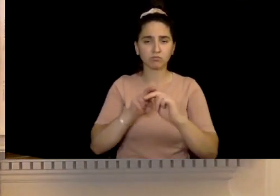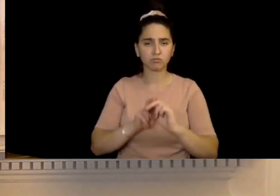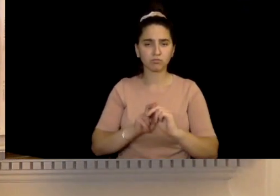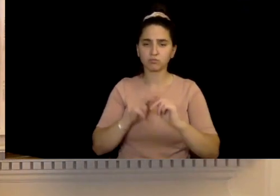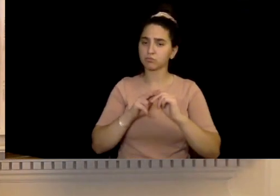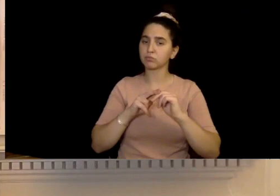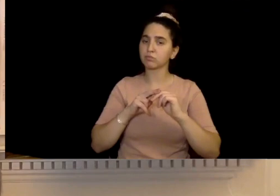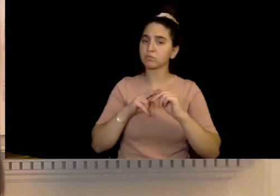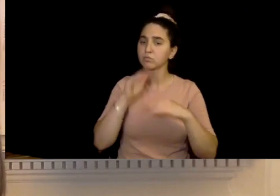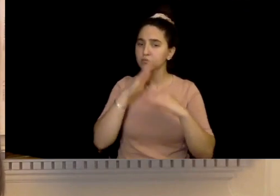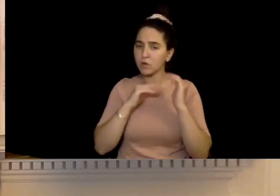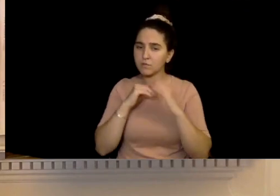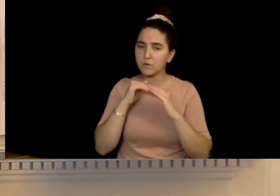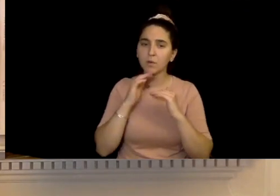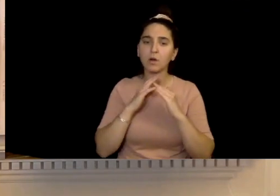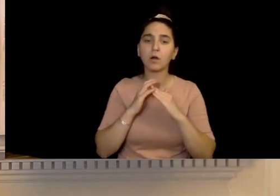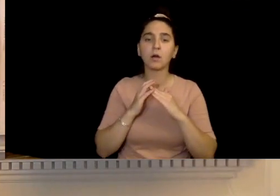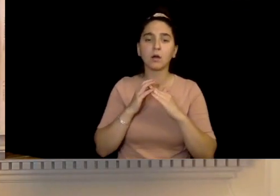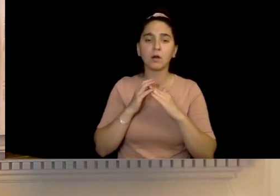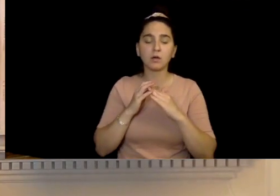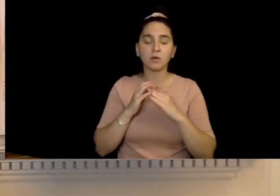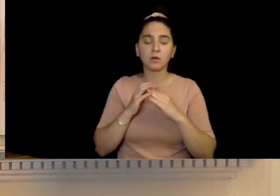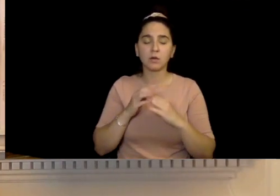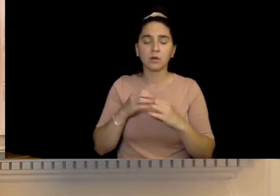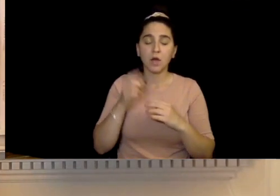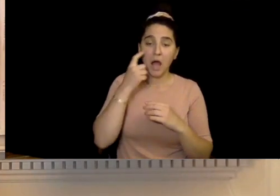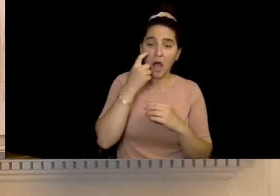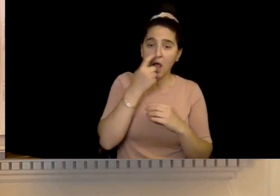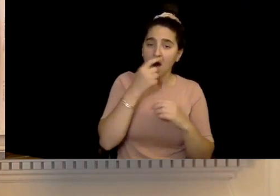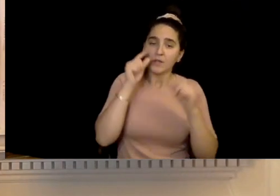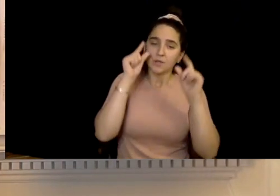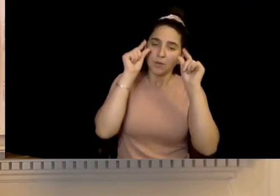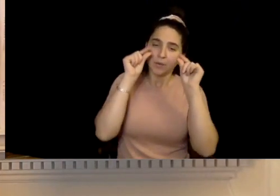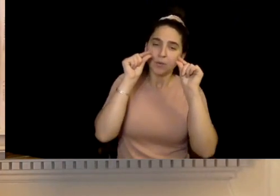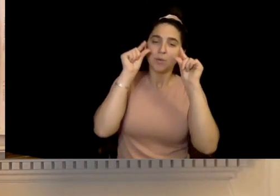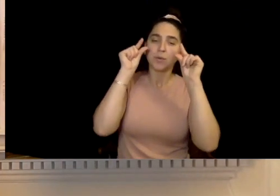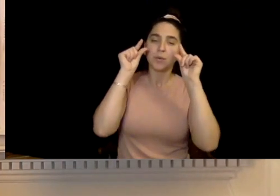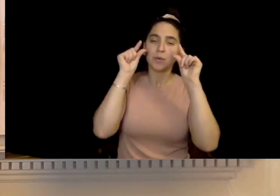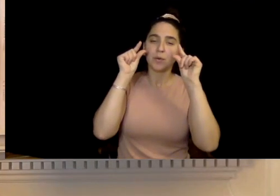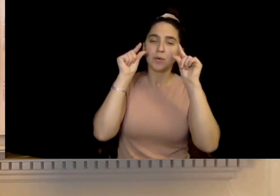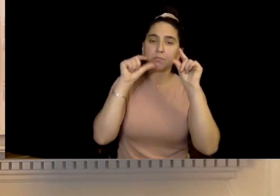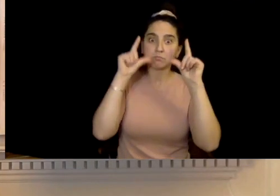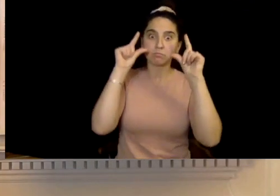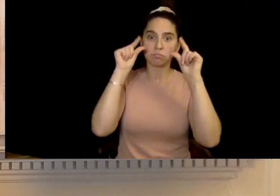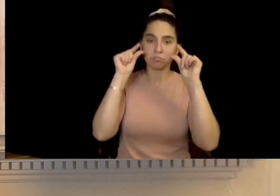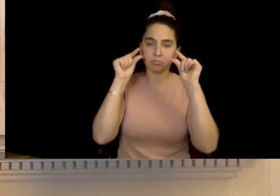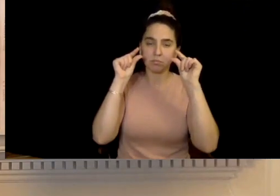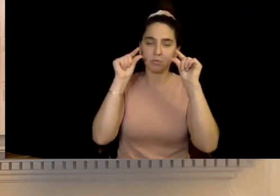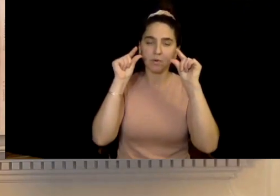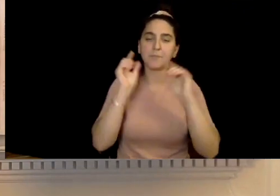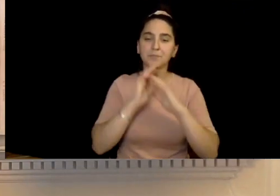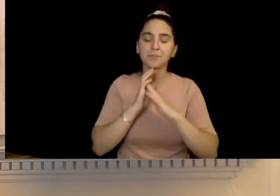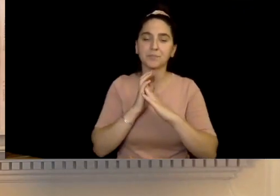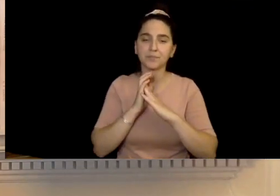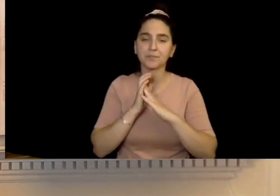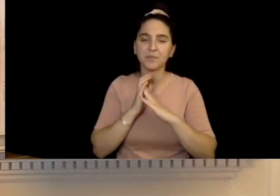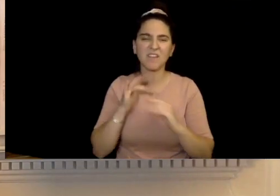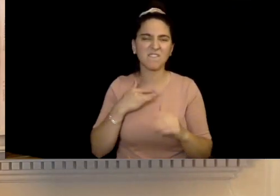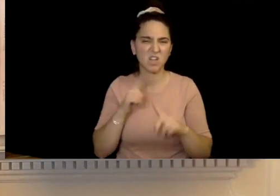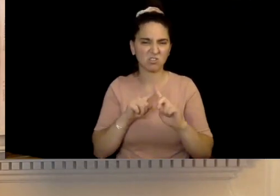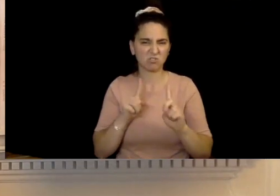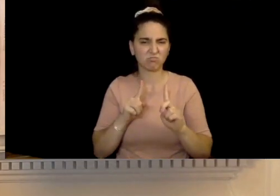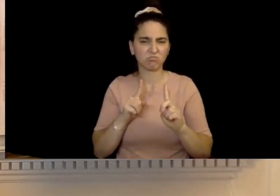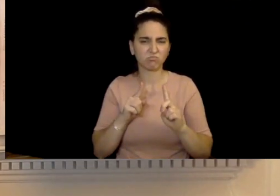Make yourself comfortable. I invite you to soften your eyes. Feel the difference between a clenched